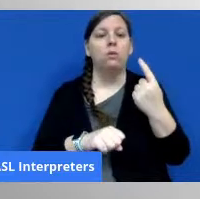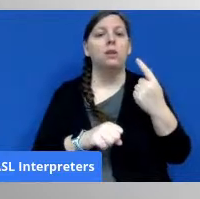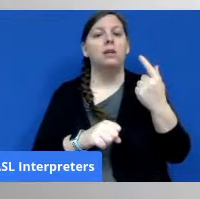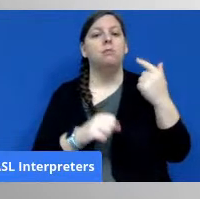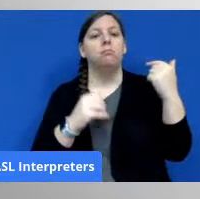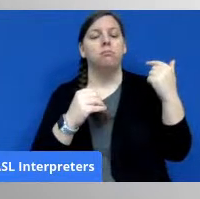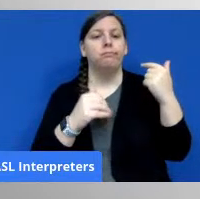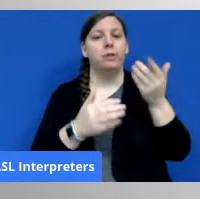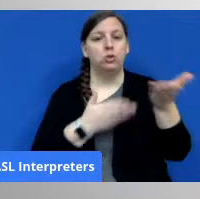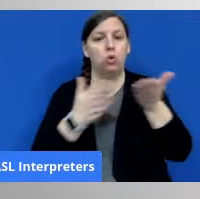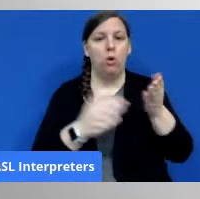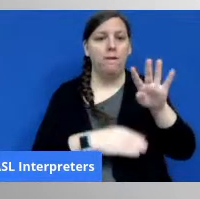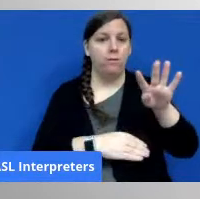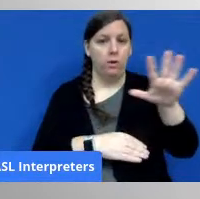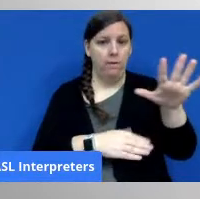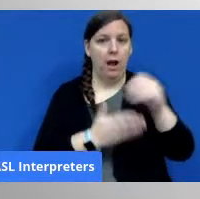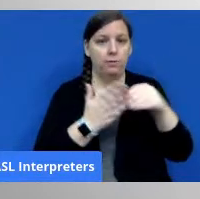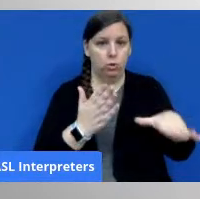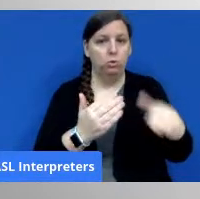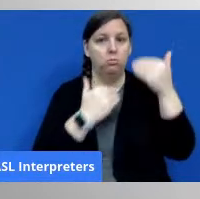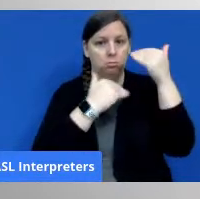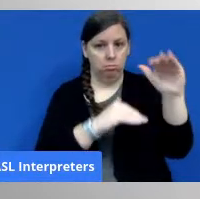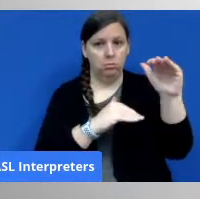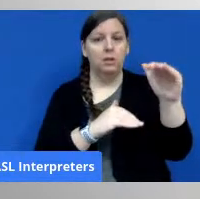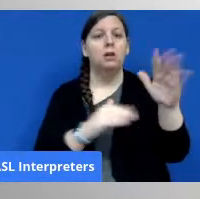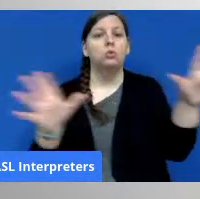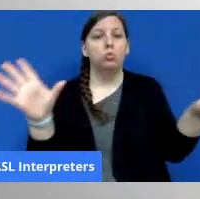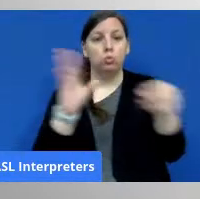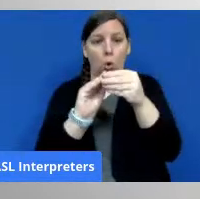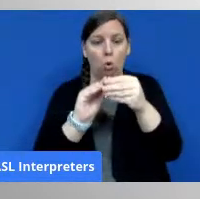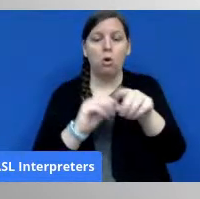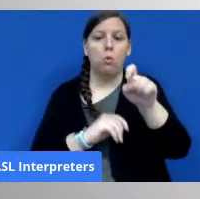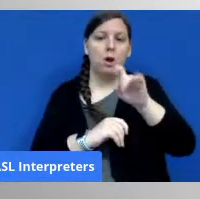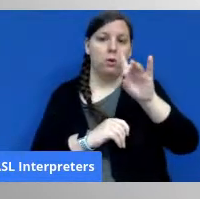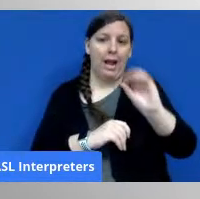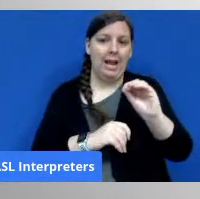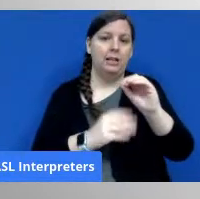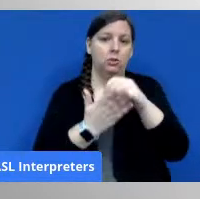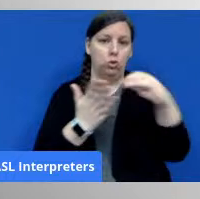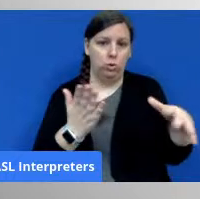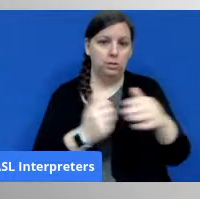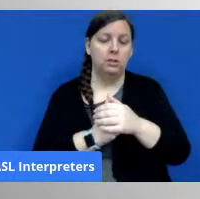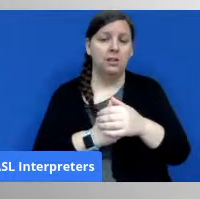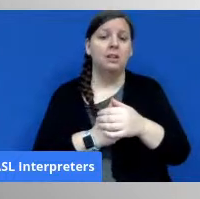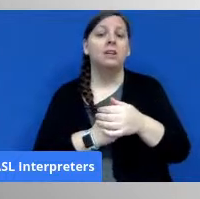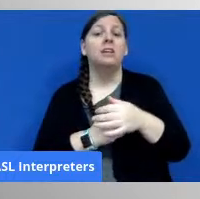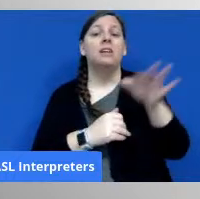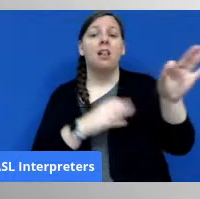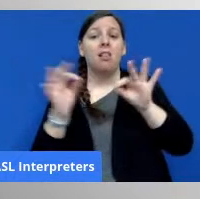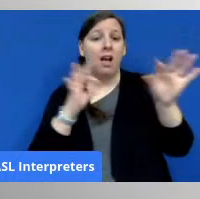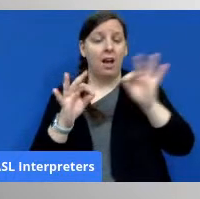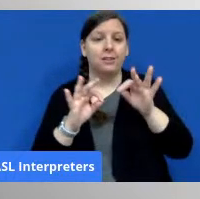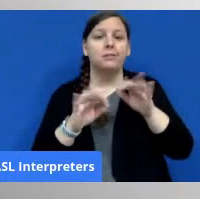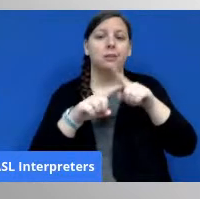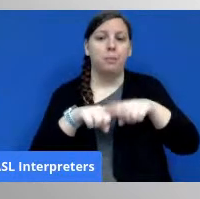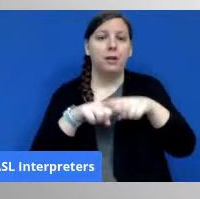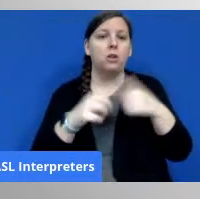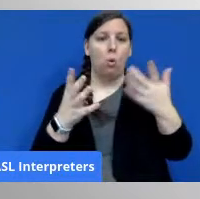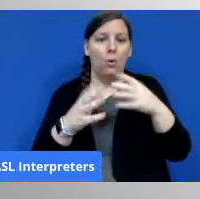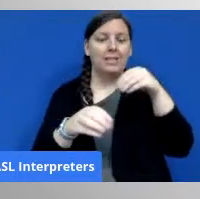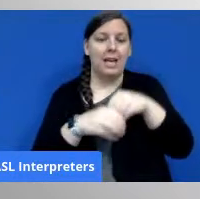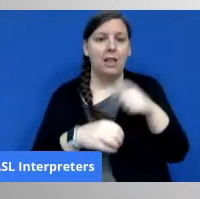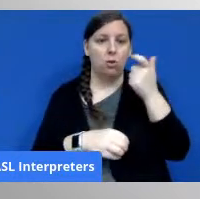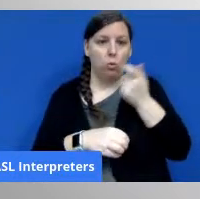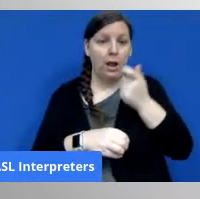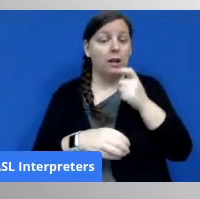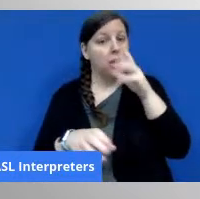across the middle school grant. The selection criteria is based upon what's written in the grant, which includes but